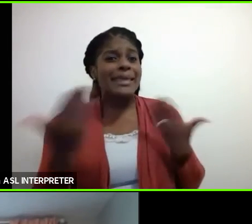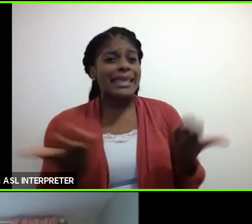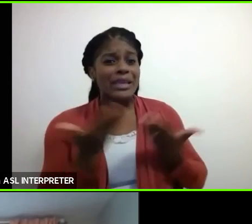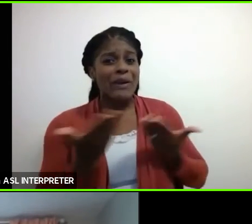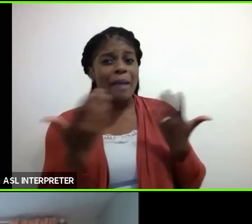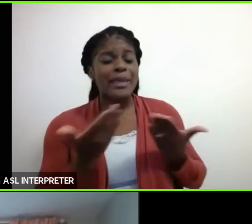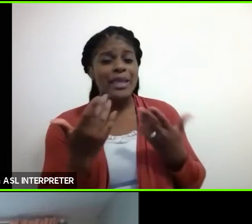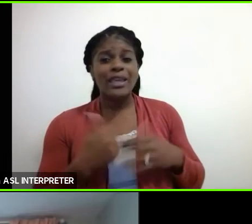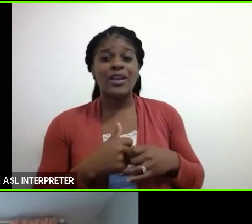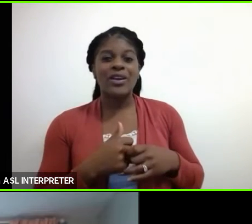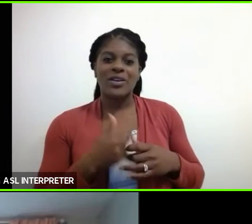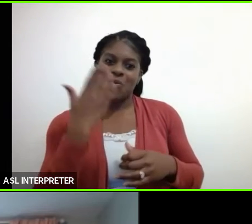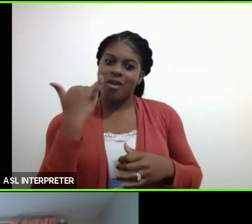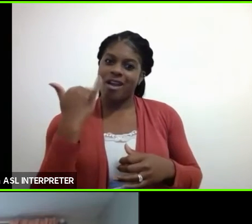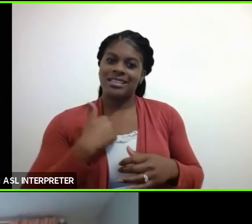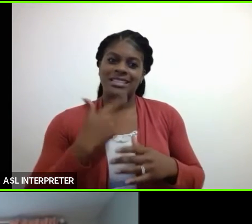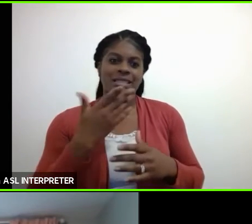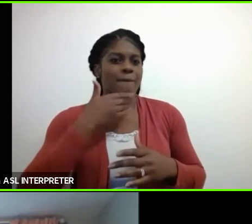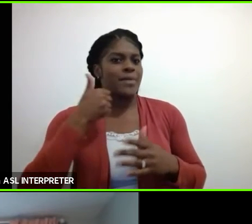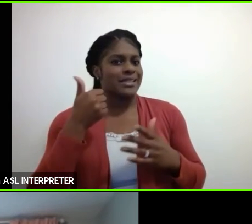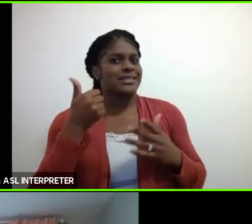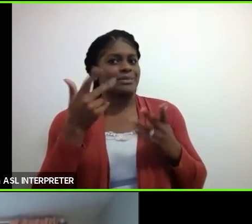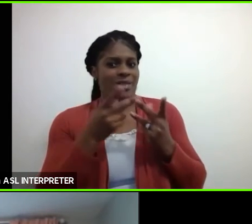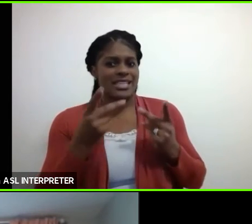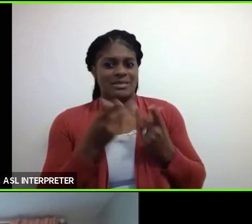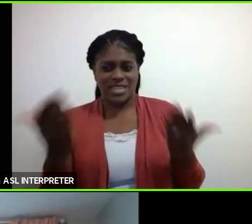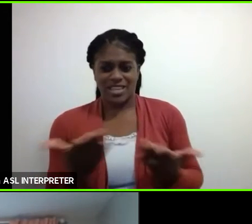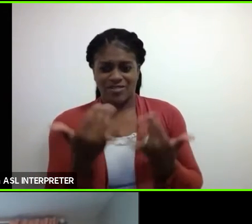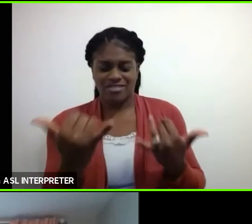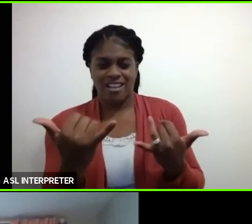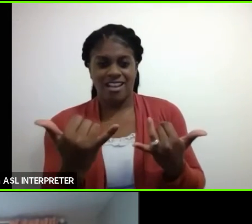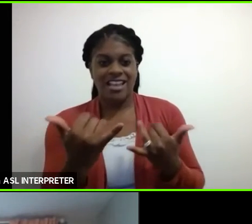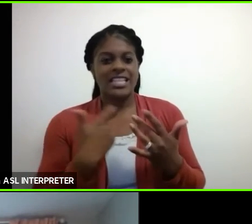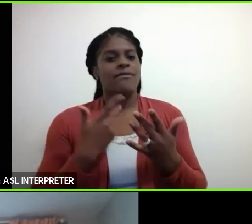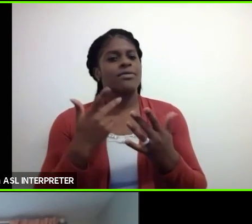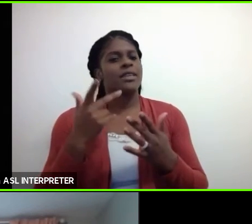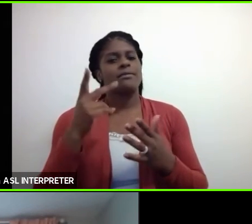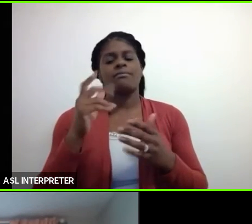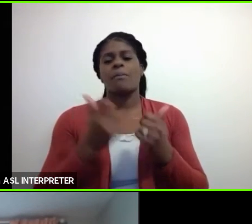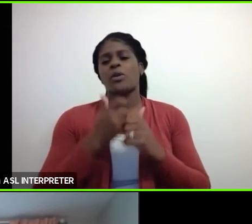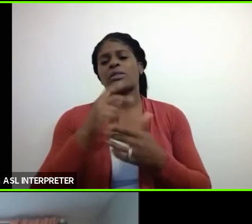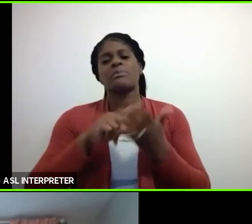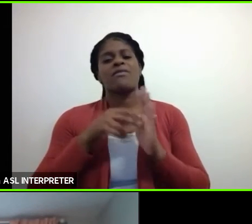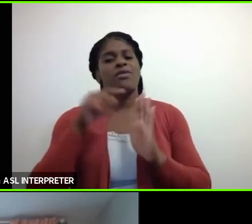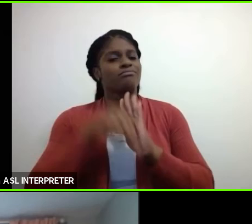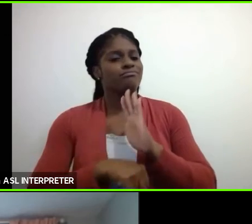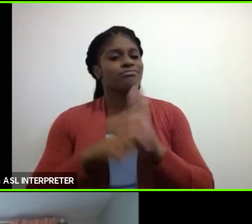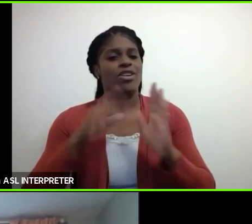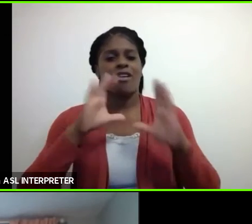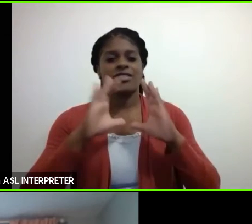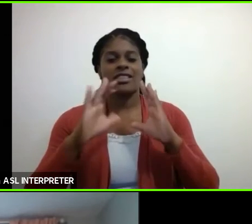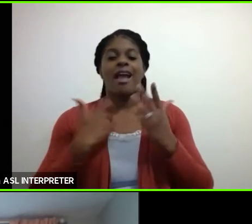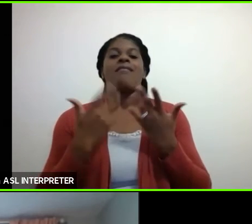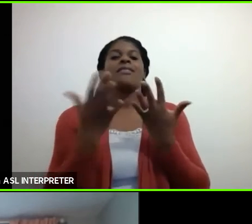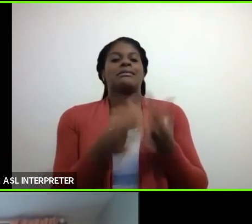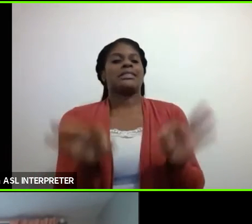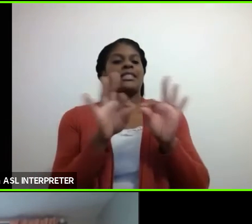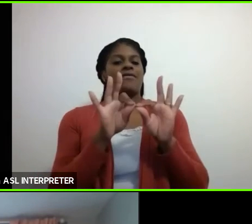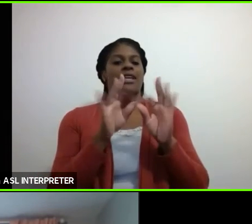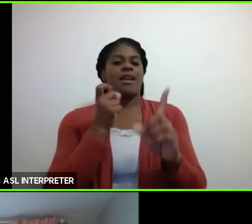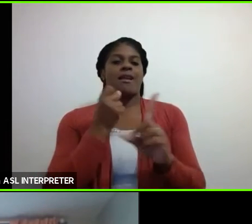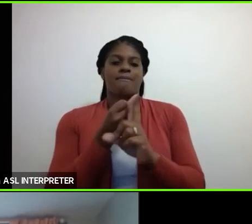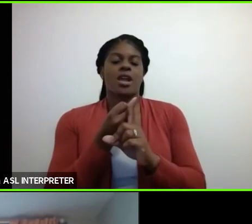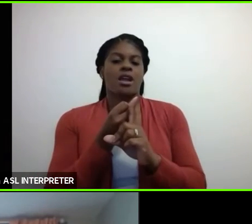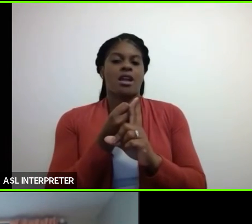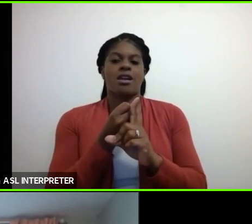because this is the best place to be this evening, having the most meaningful conversation that has significant impact, and in no